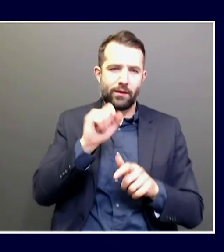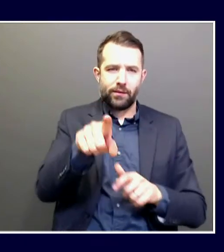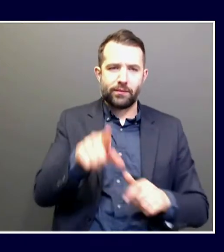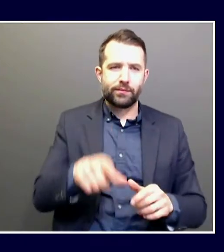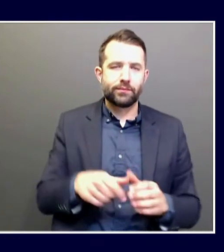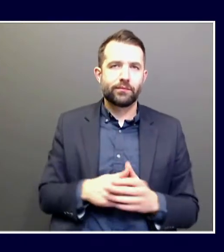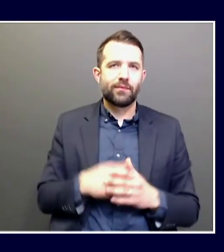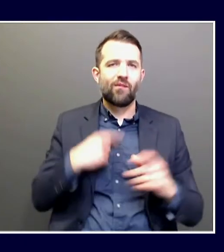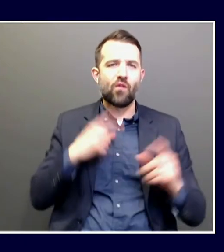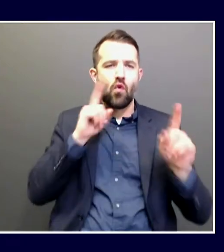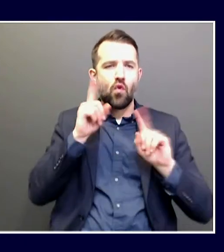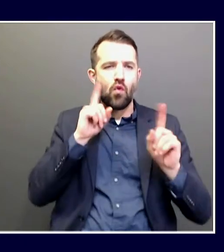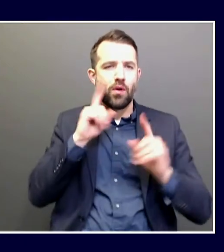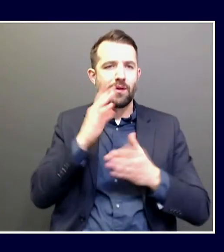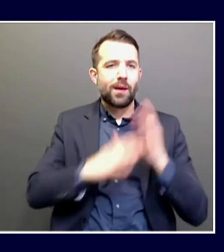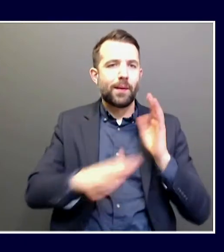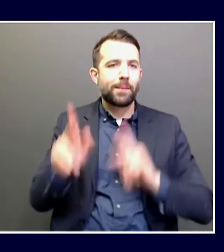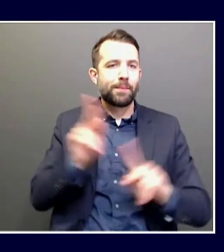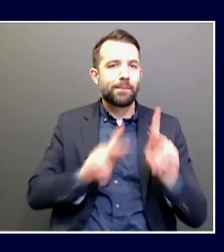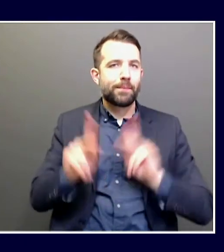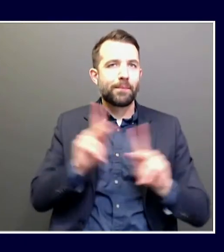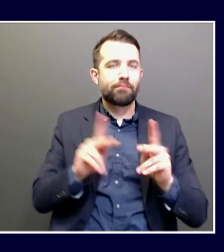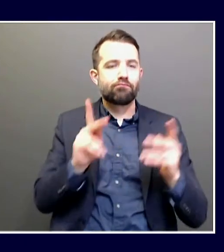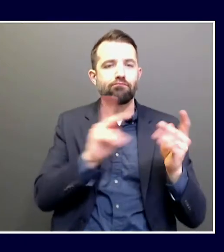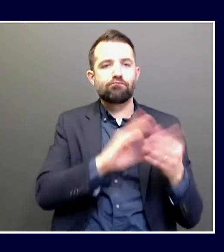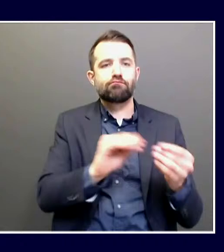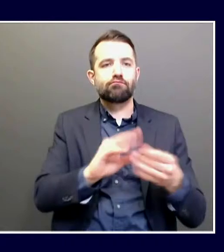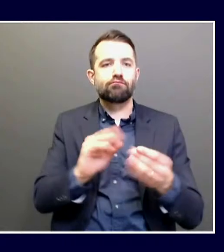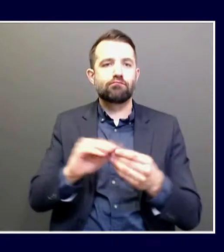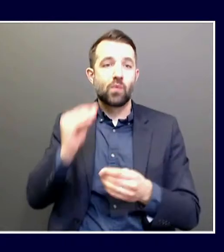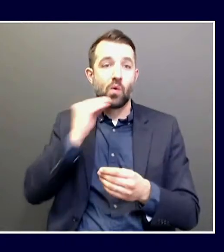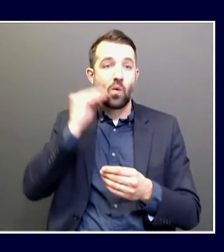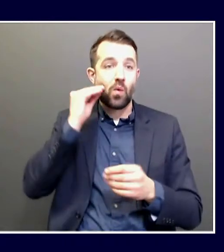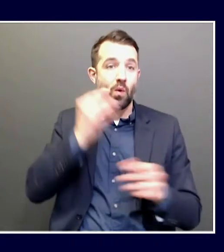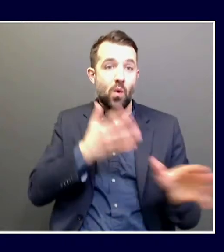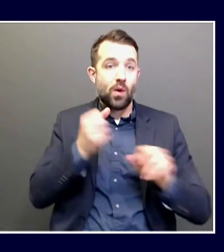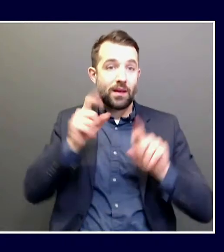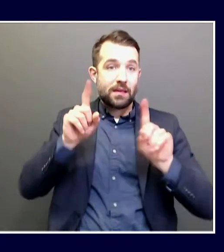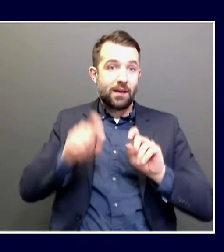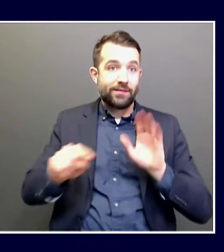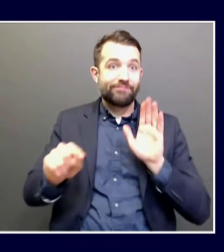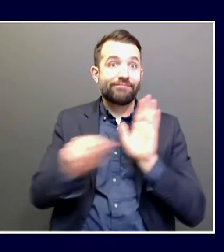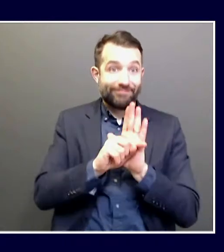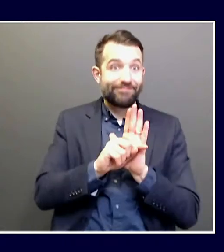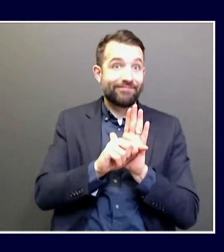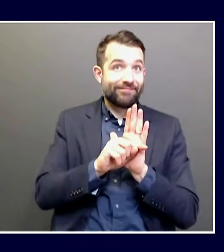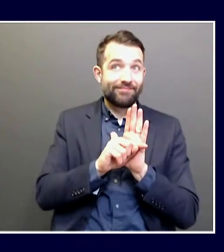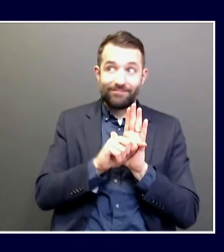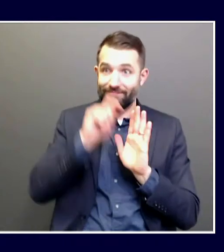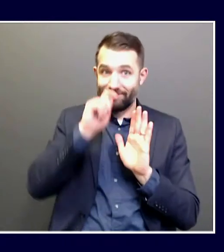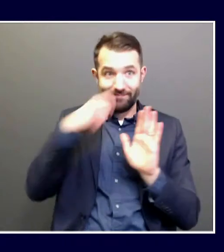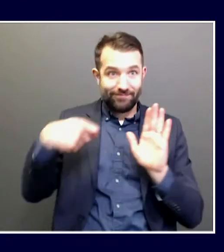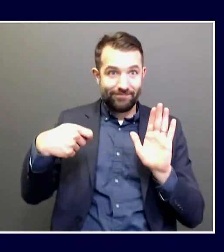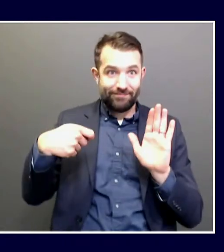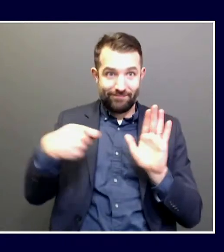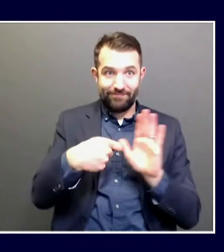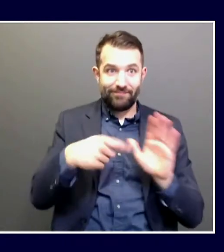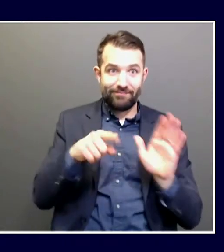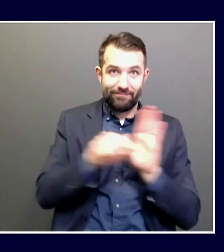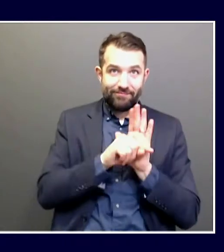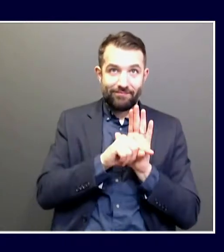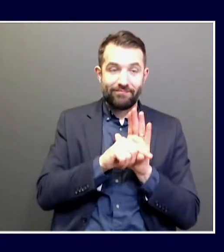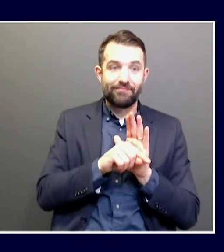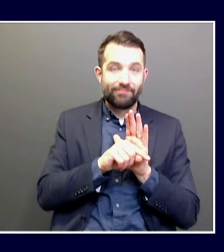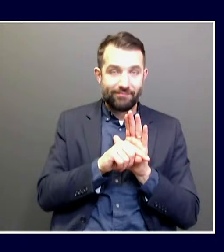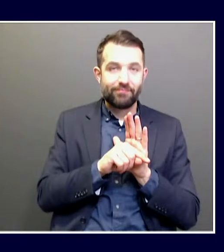taking at-home rapid tests, getting negative results even after a couple of times, and then getting a